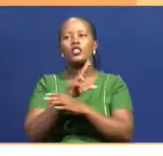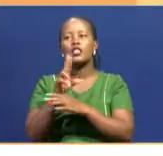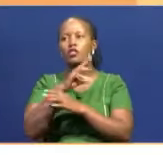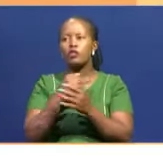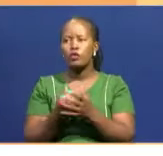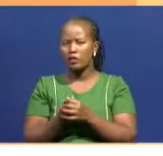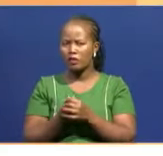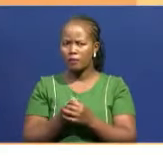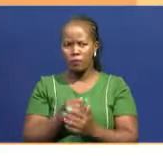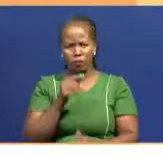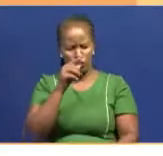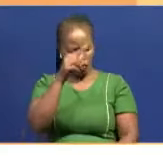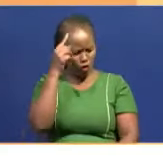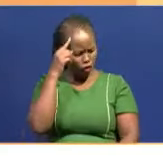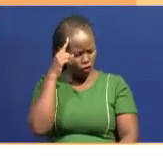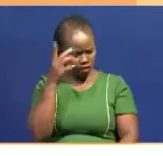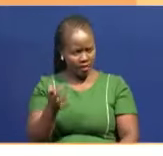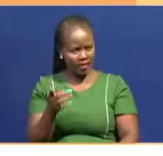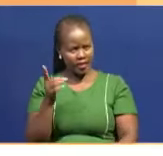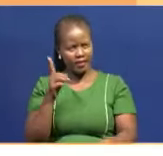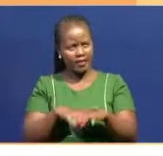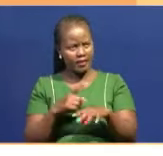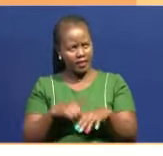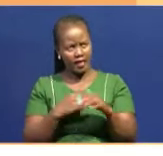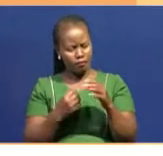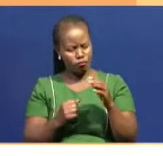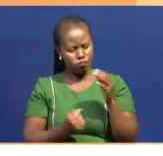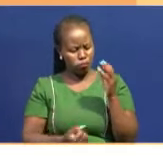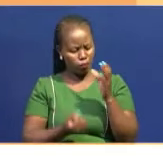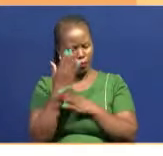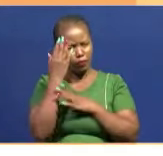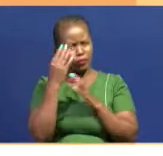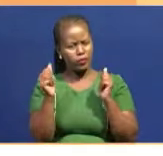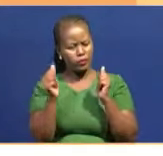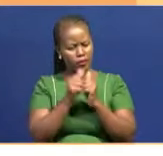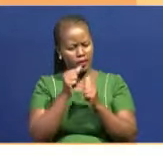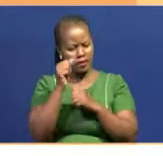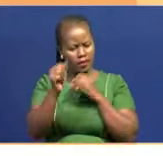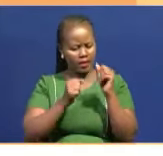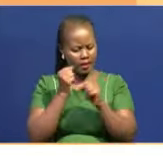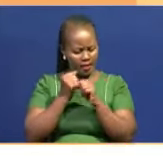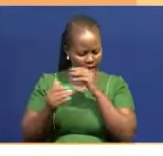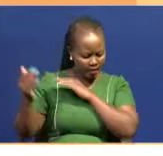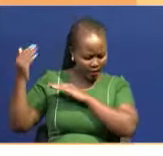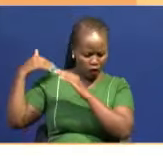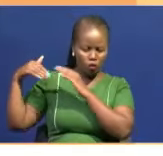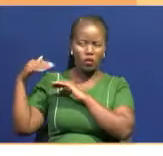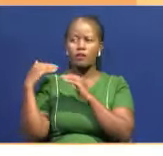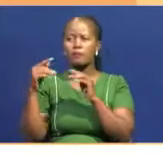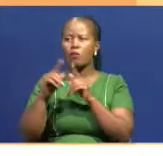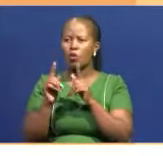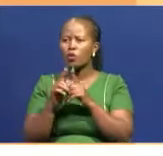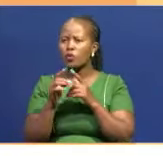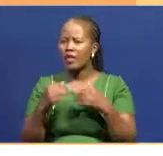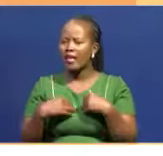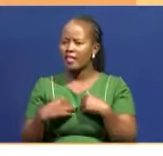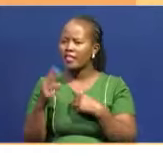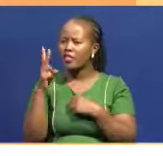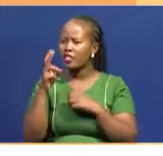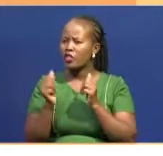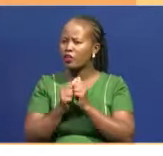say has been when the Super Series was there 10 years ago? We know there was a run-up to the 2015 World Cup. How did you